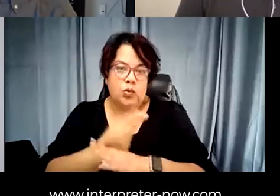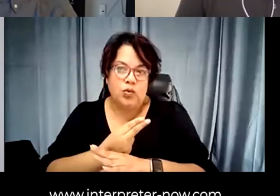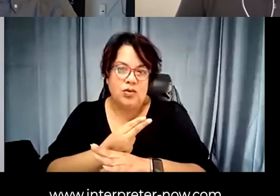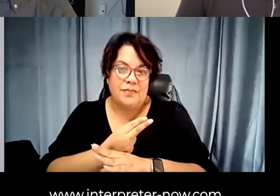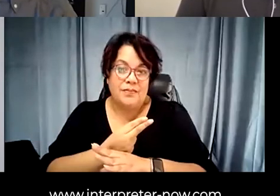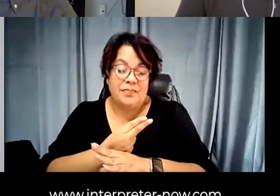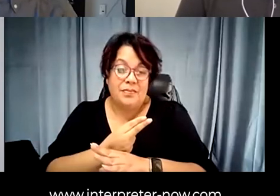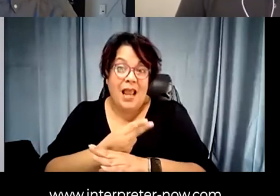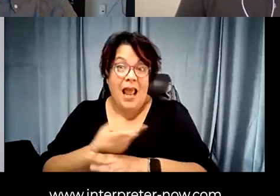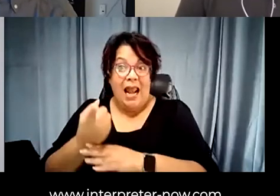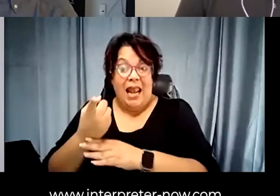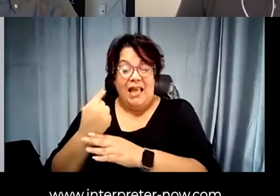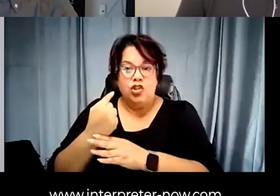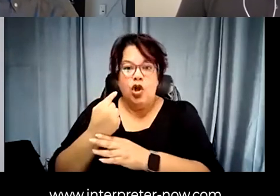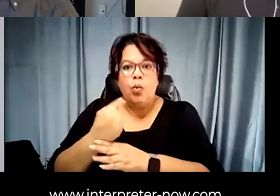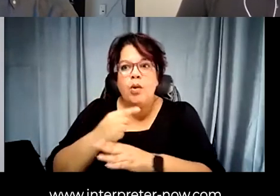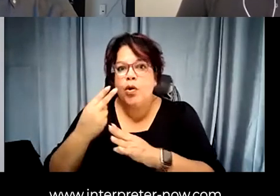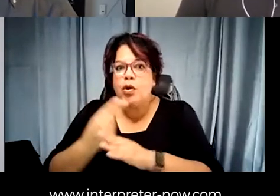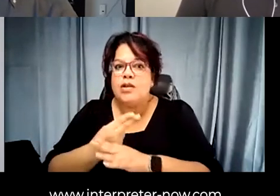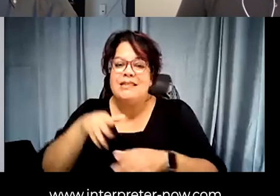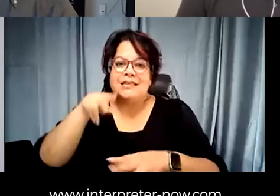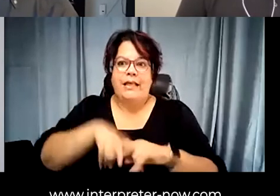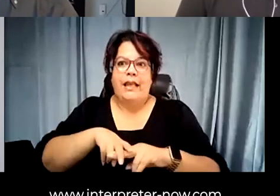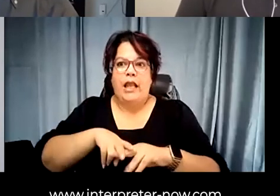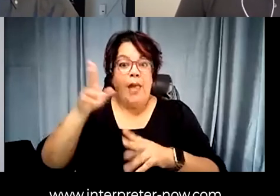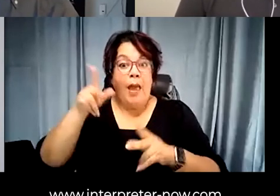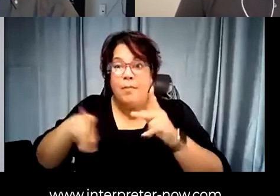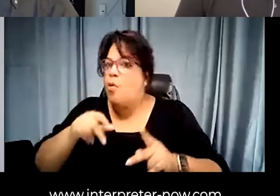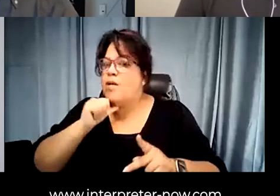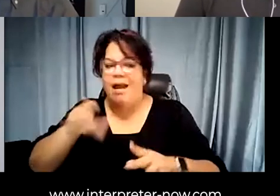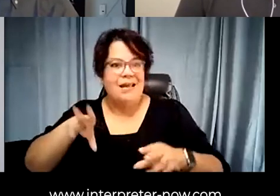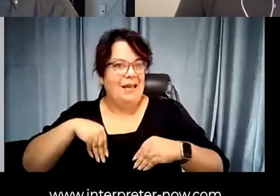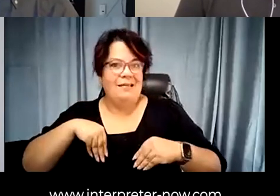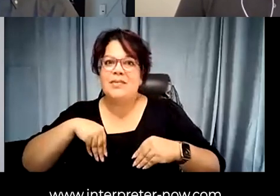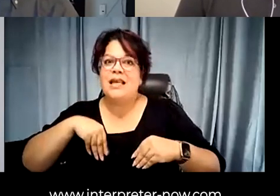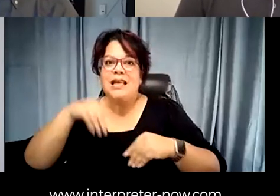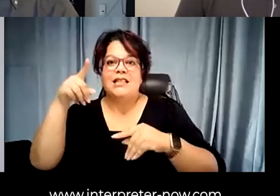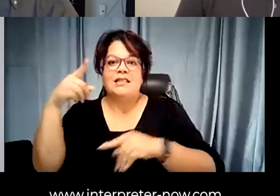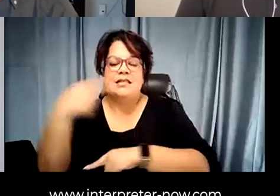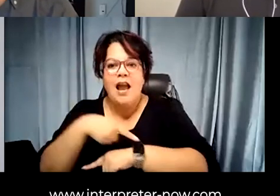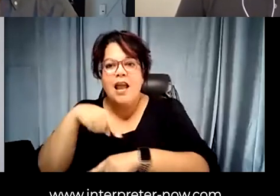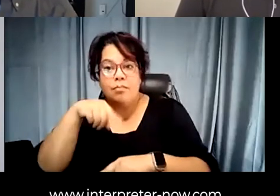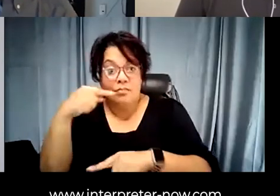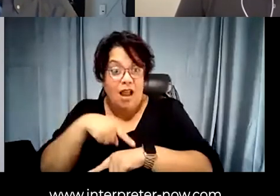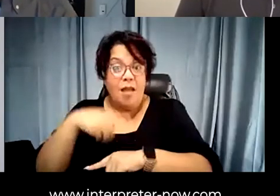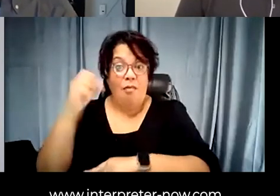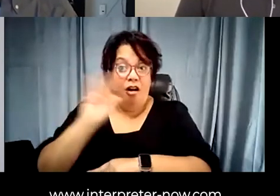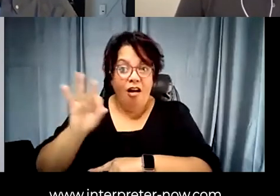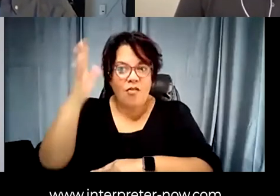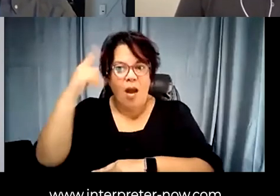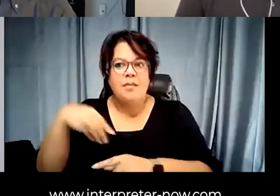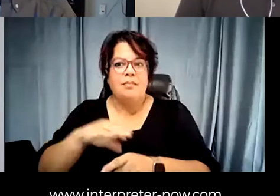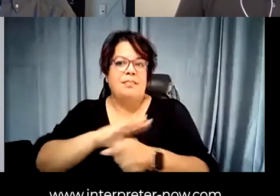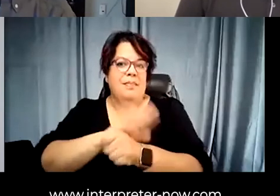PTO bomb where organizations were scared because people weren't taking their time off despite the pandemic. So this isn't, a